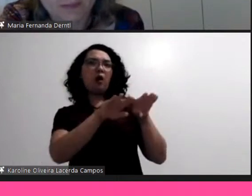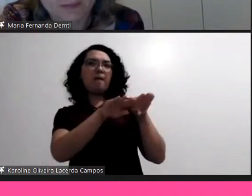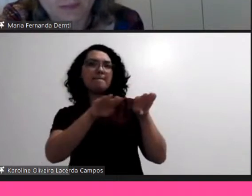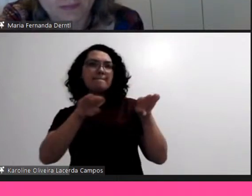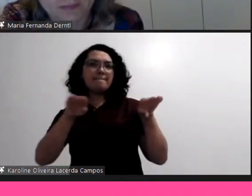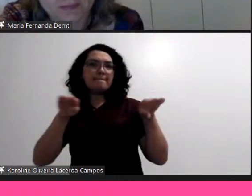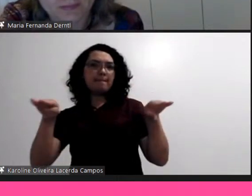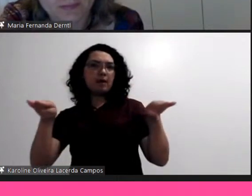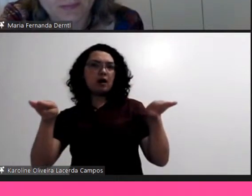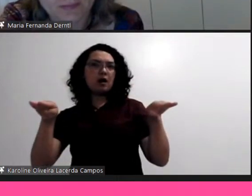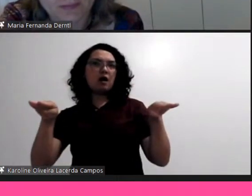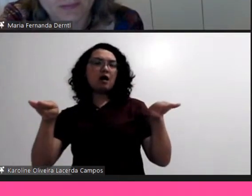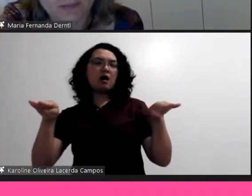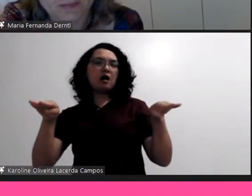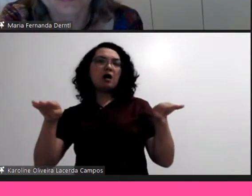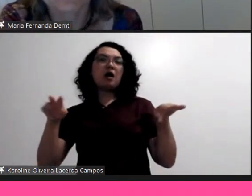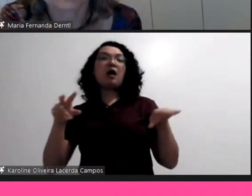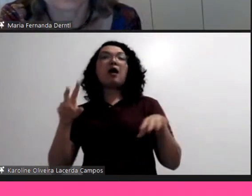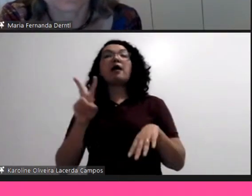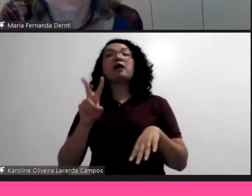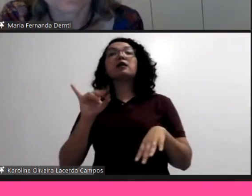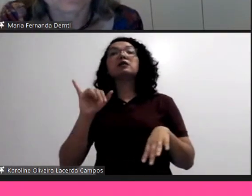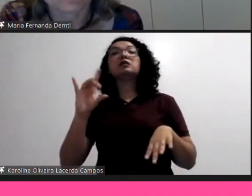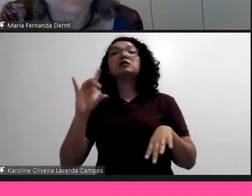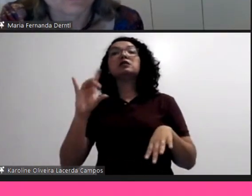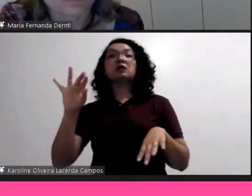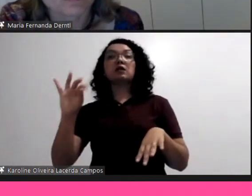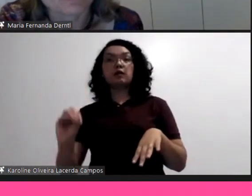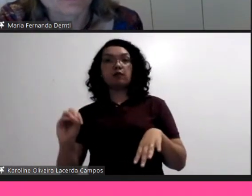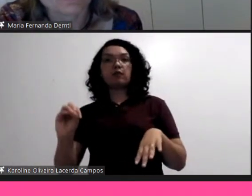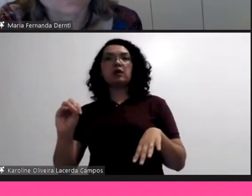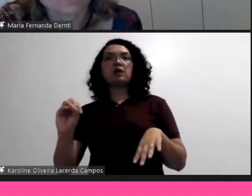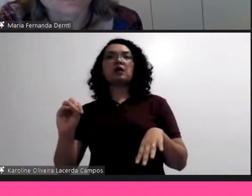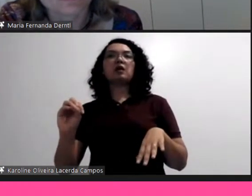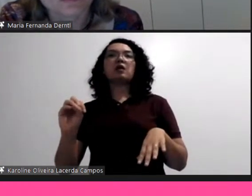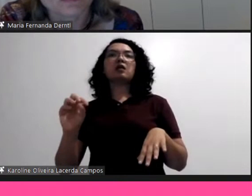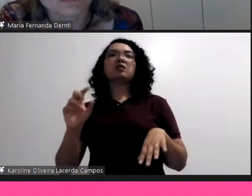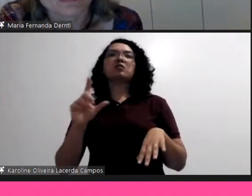original into 16 lots. So very, very large blocks.